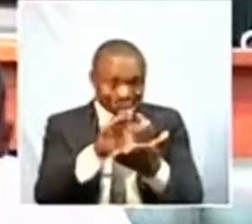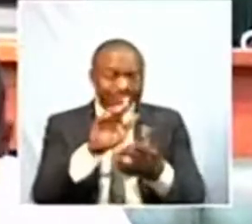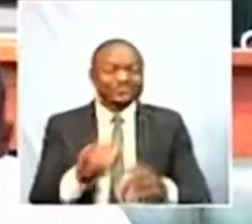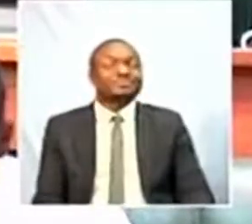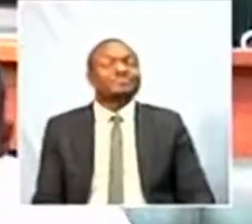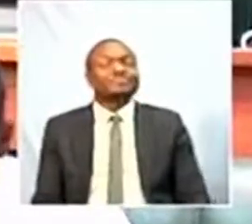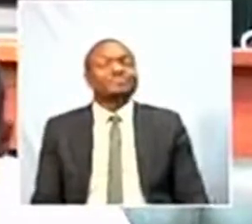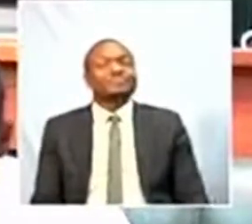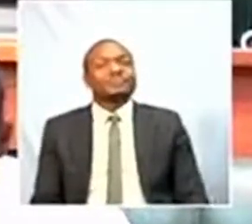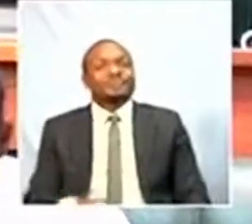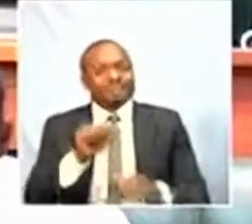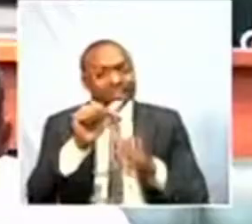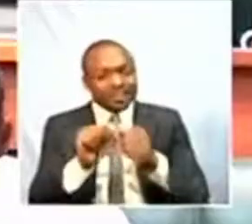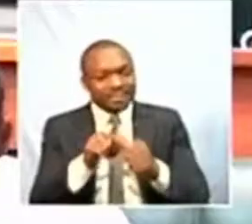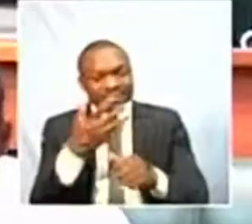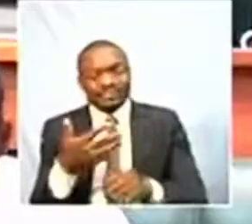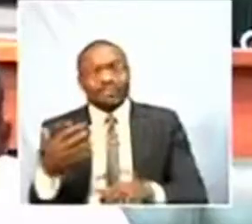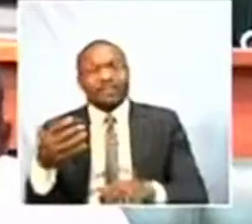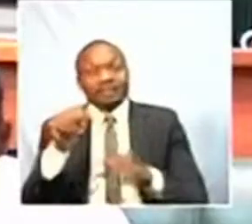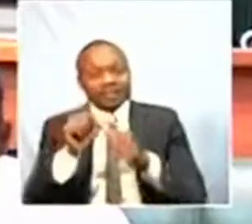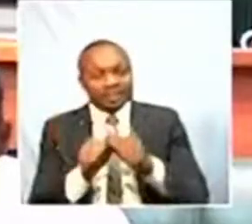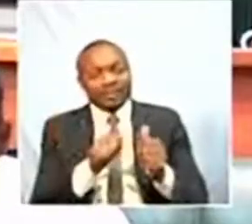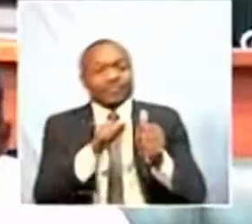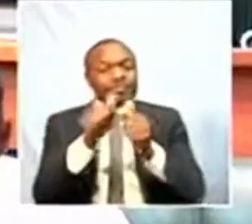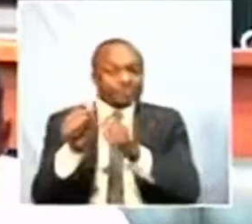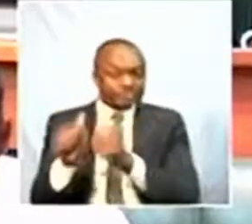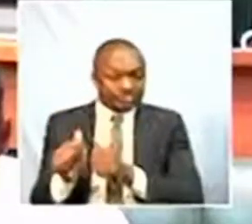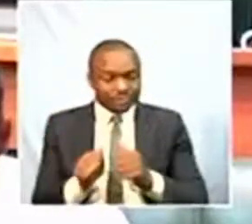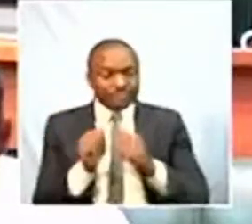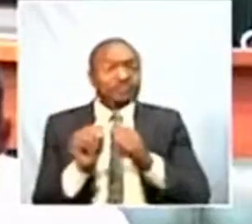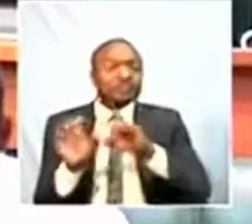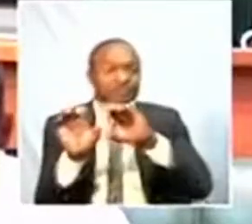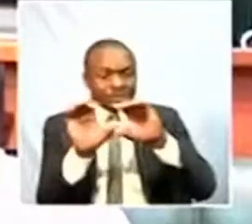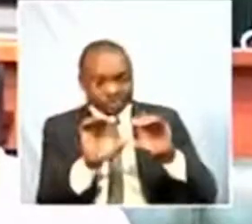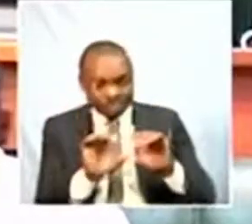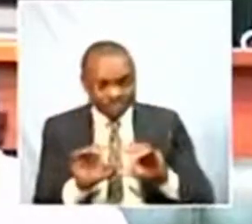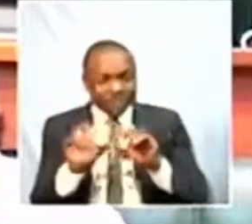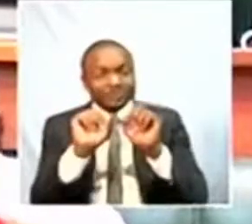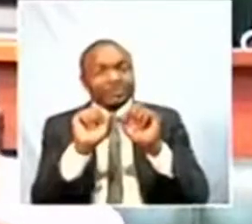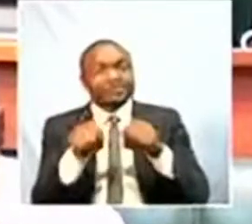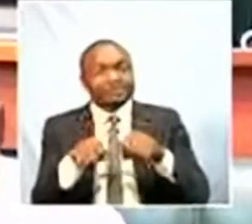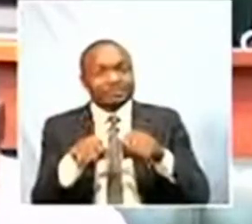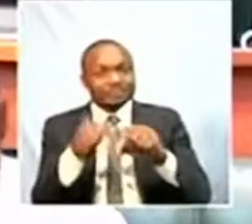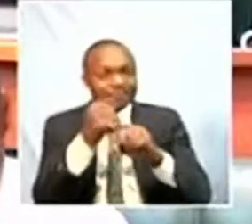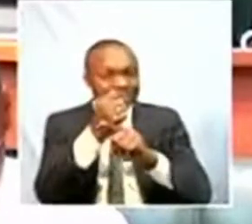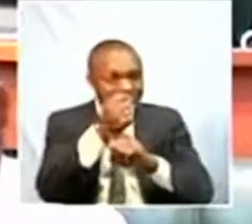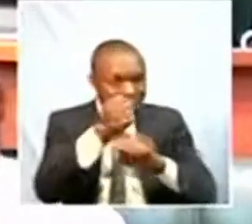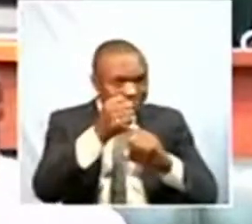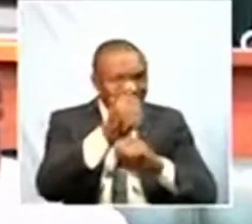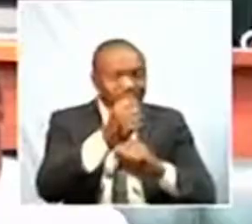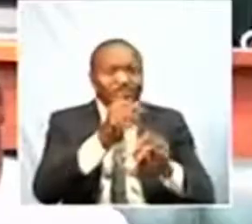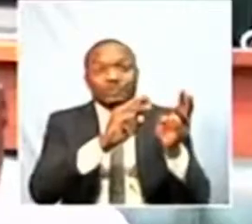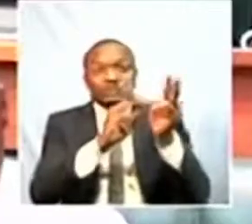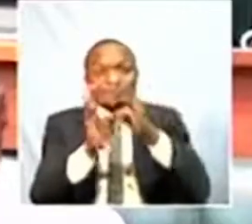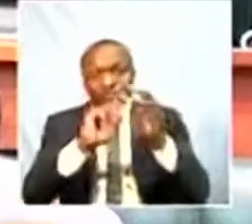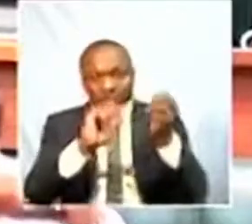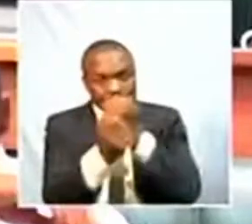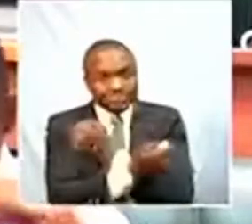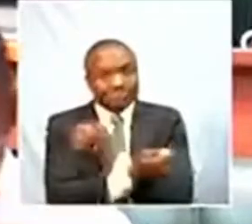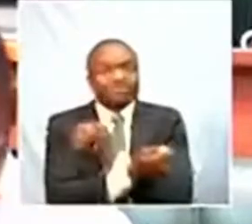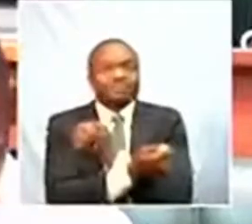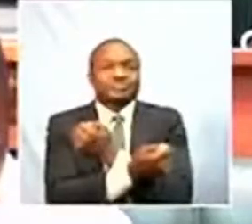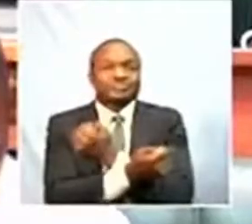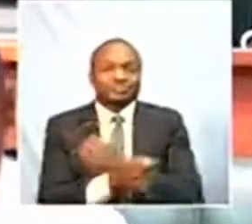for every action that they are actually undertaking so that we can actually fight climate change once and for